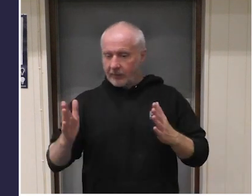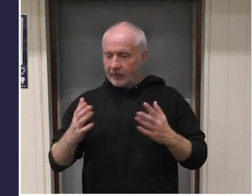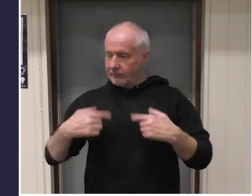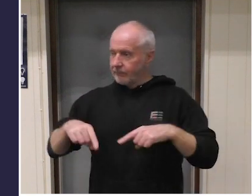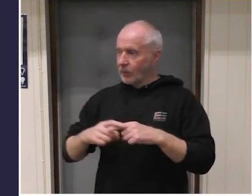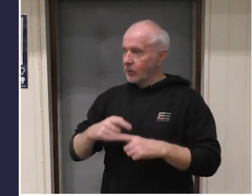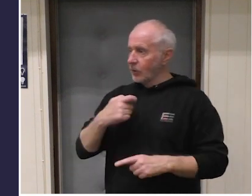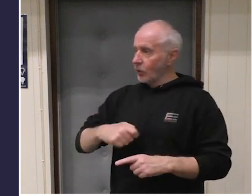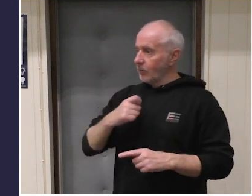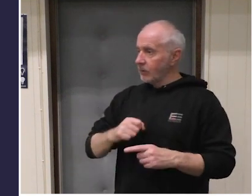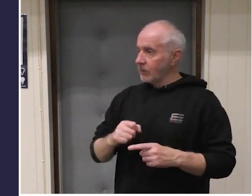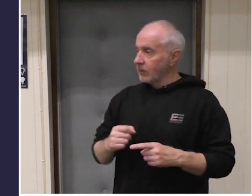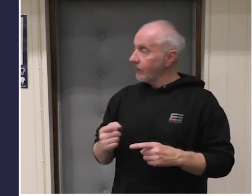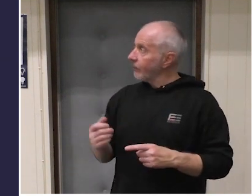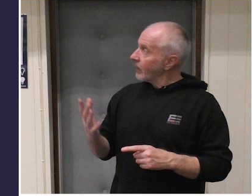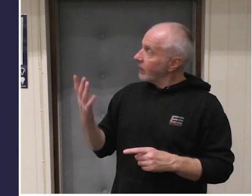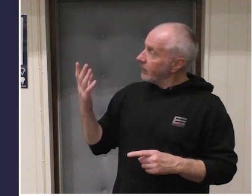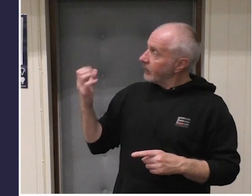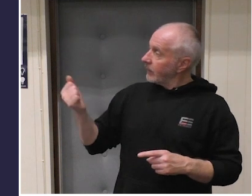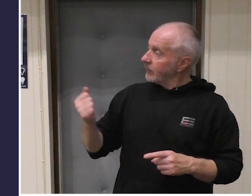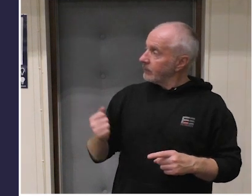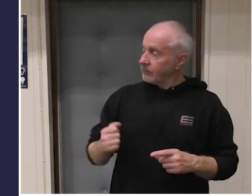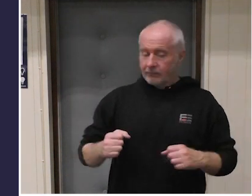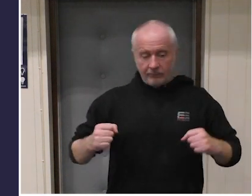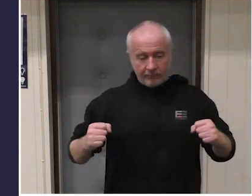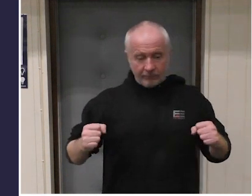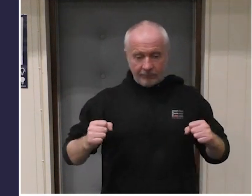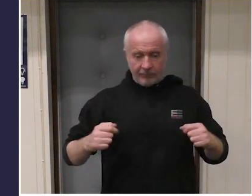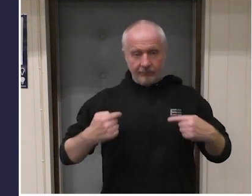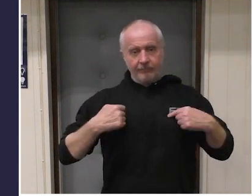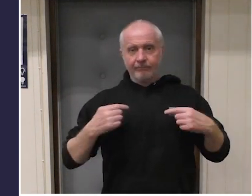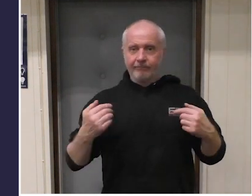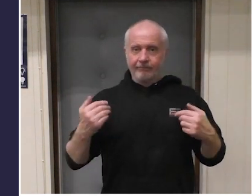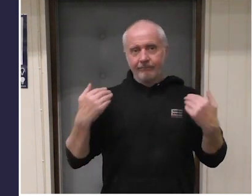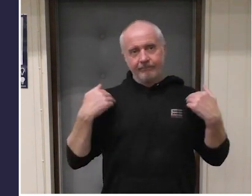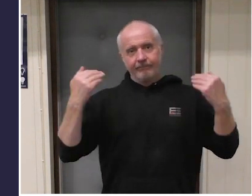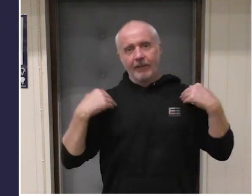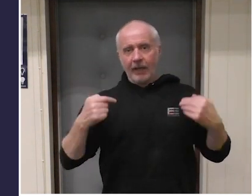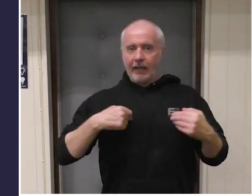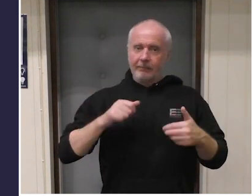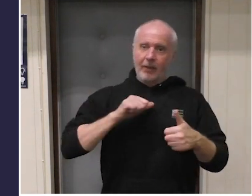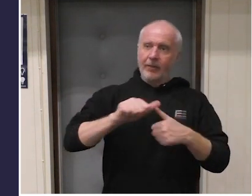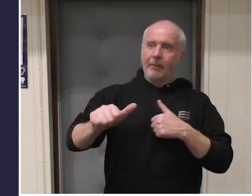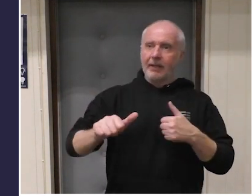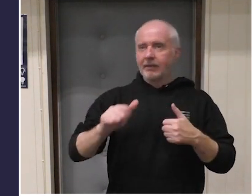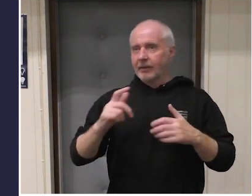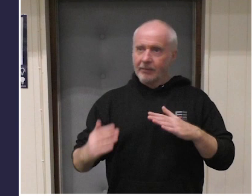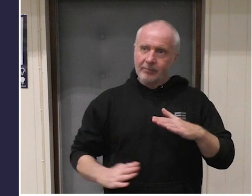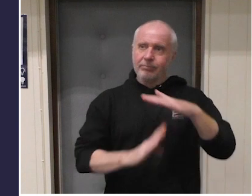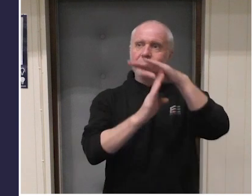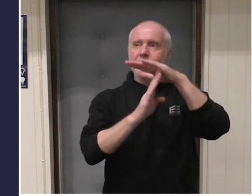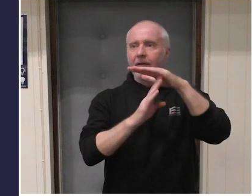us humans. And you even have the man thrusting his hip forward as if I am the best, I am the pinnacle of